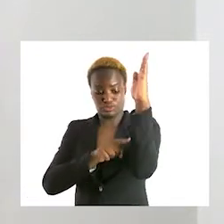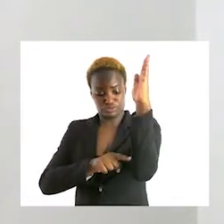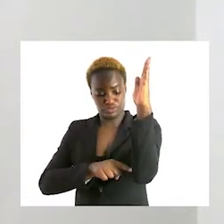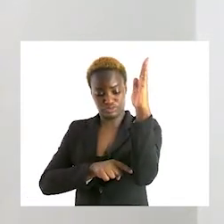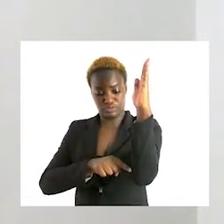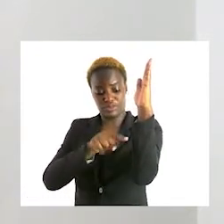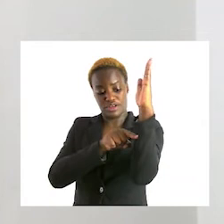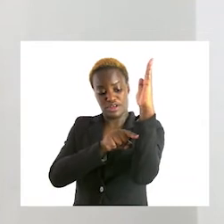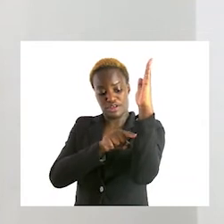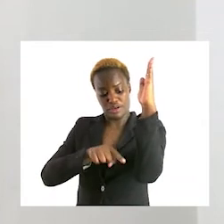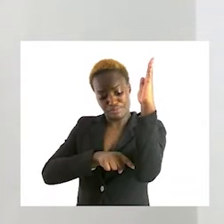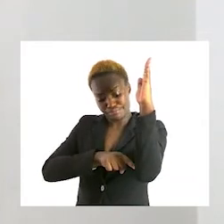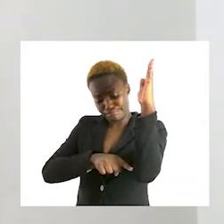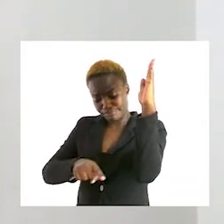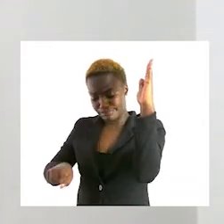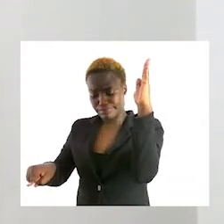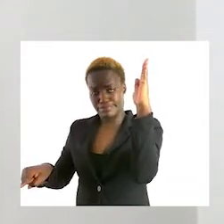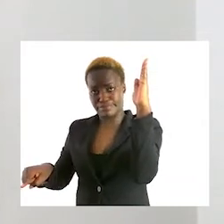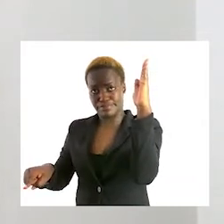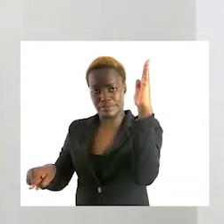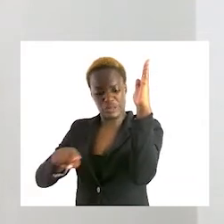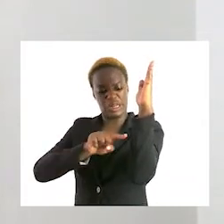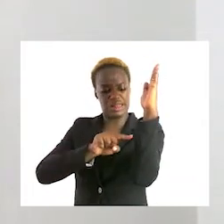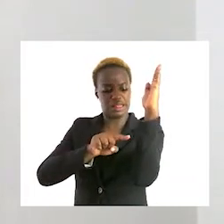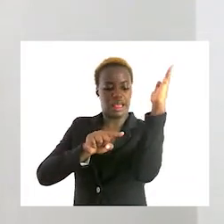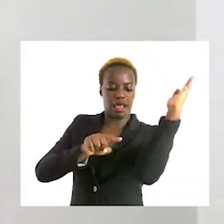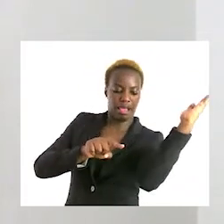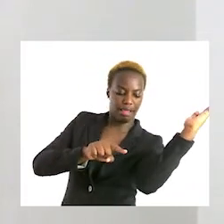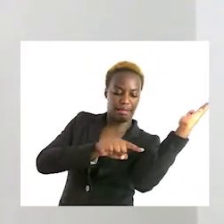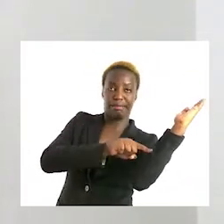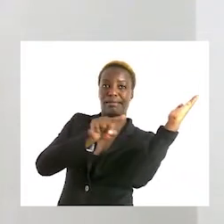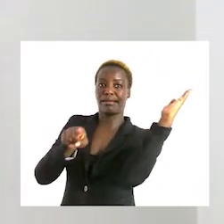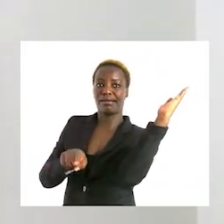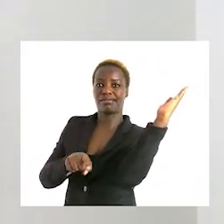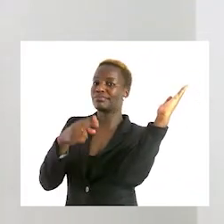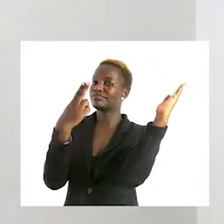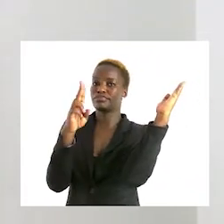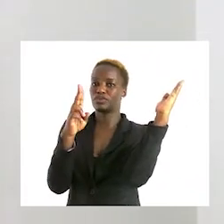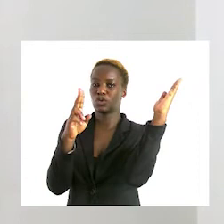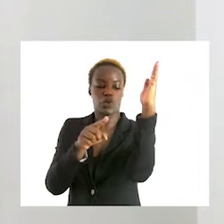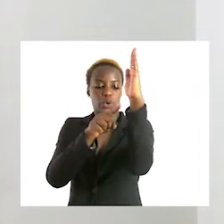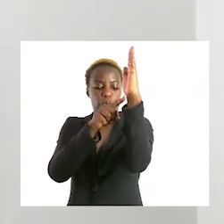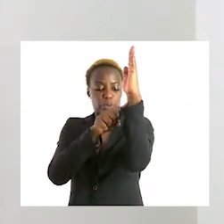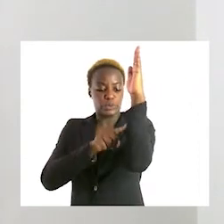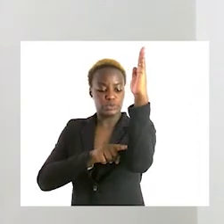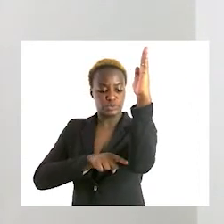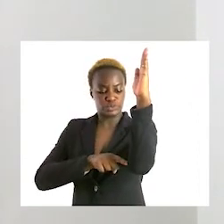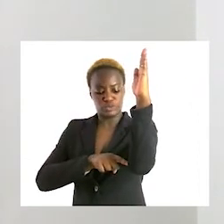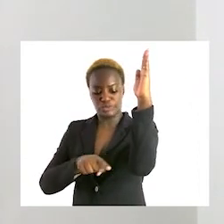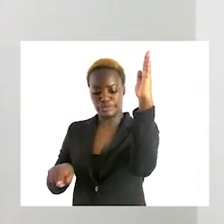actually form a half circle. It should form a square. That is called the